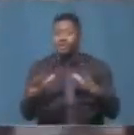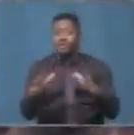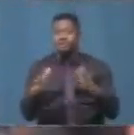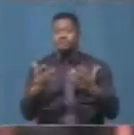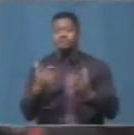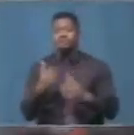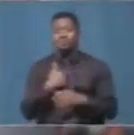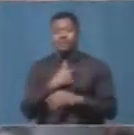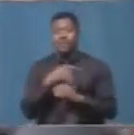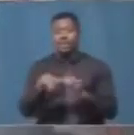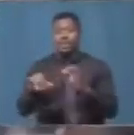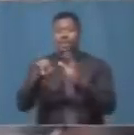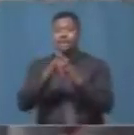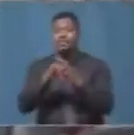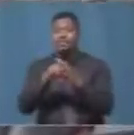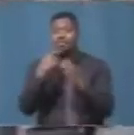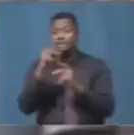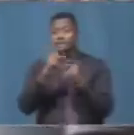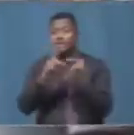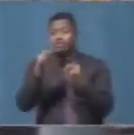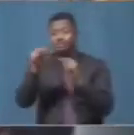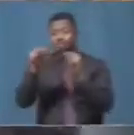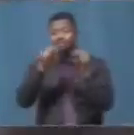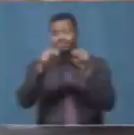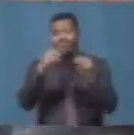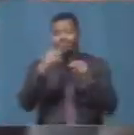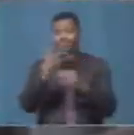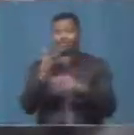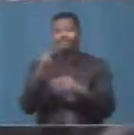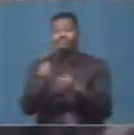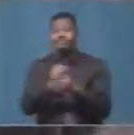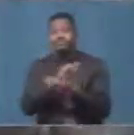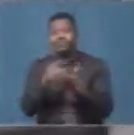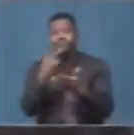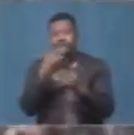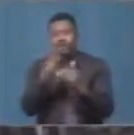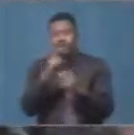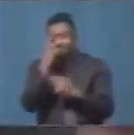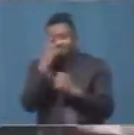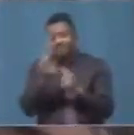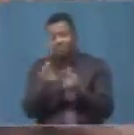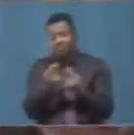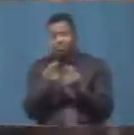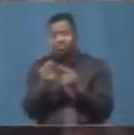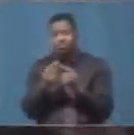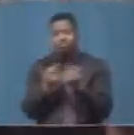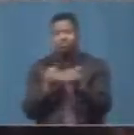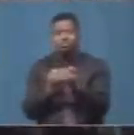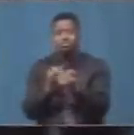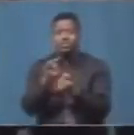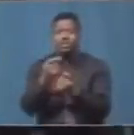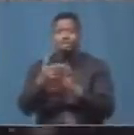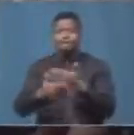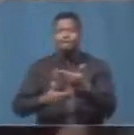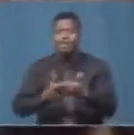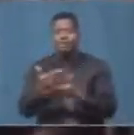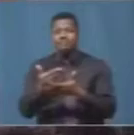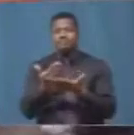They identify who the people are, and then we will see what government can do to begin the process